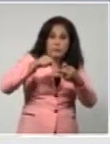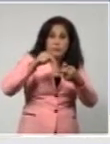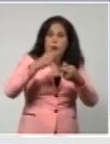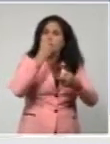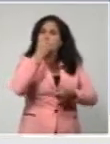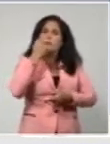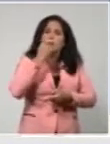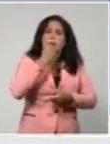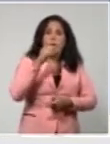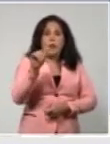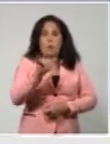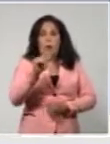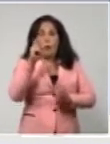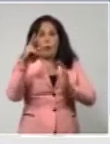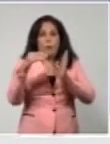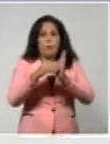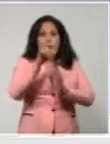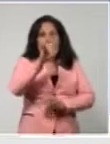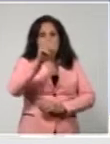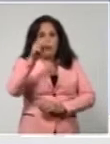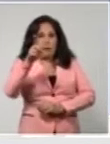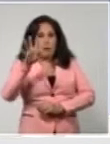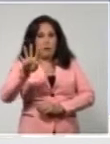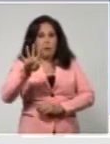report. So,